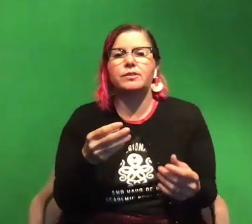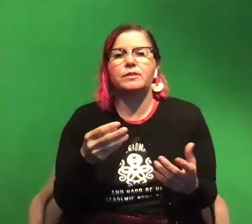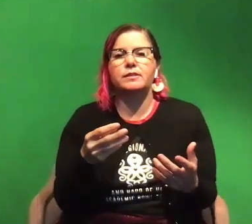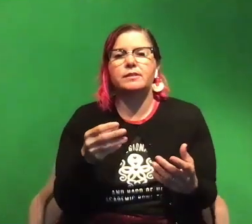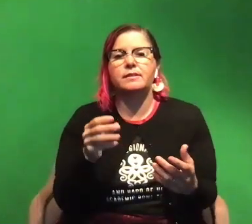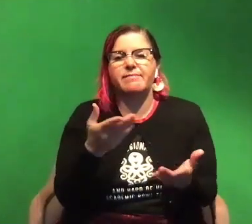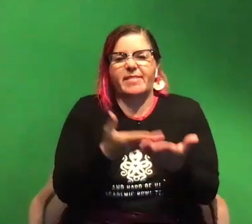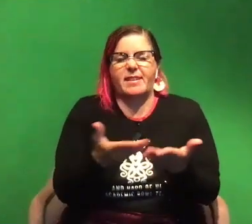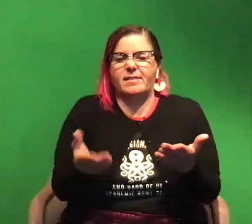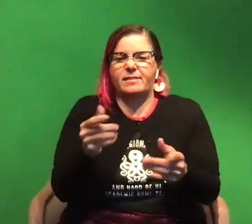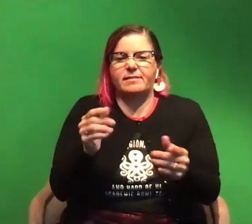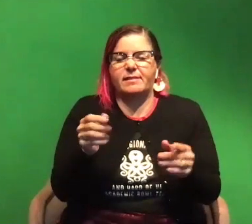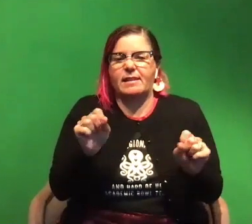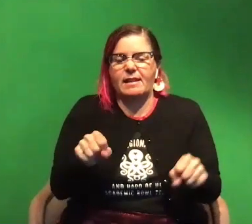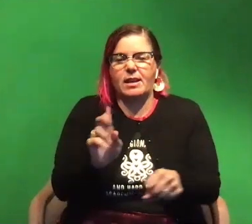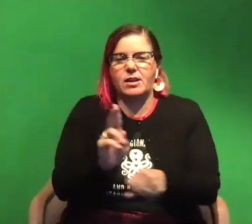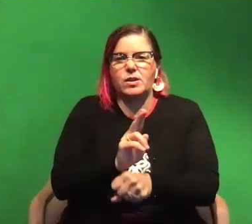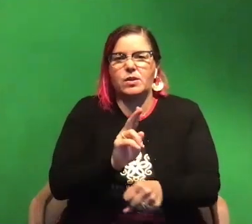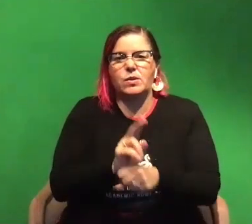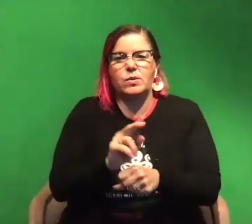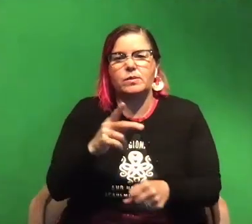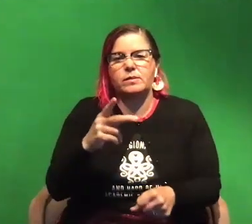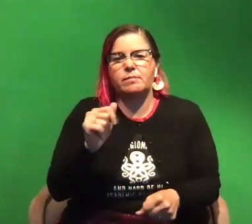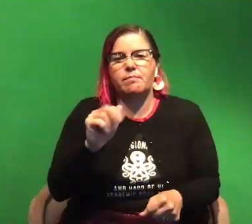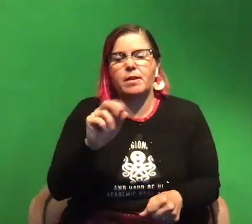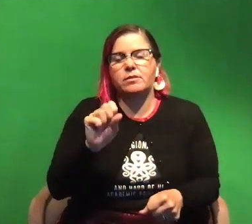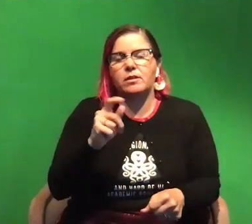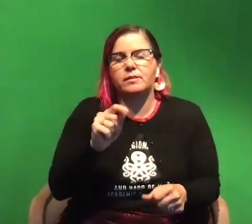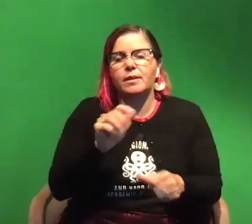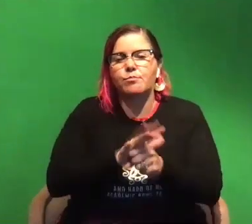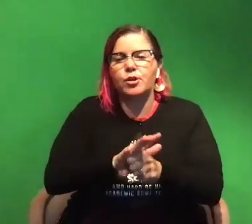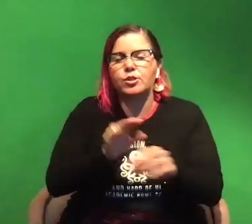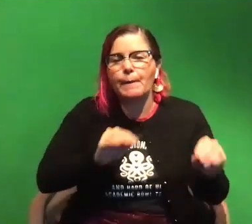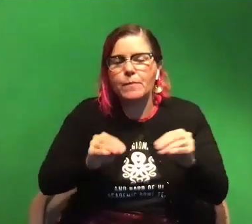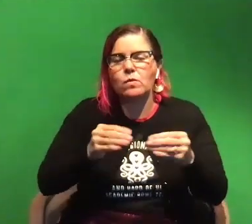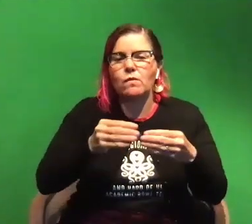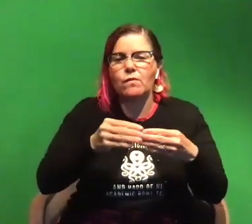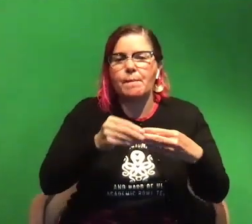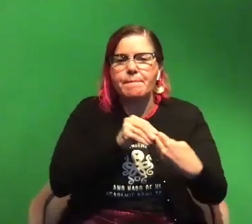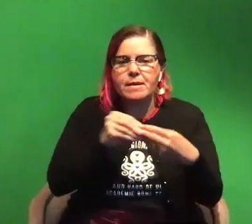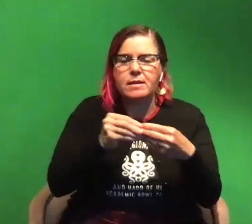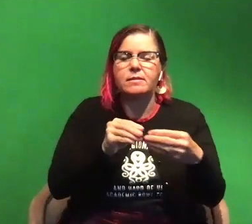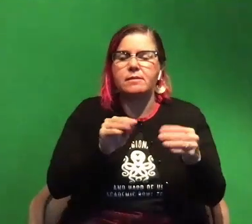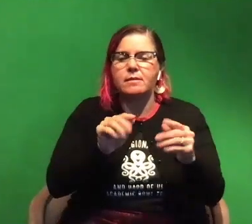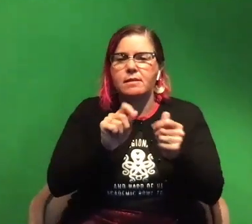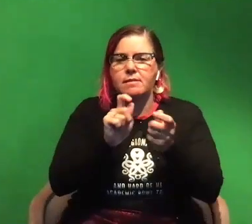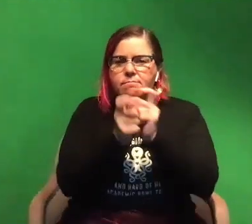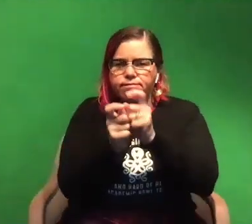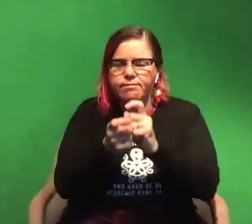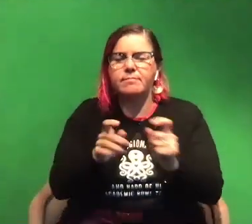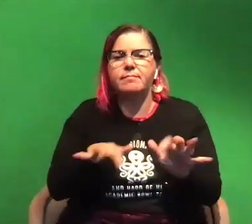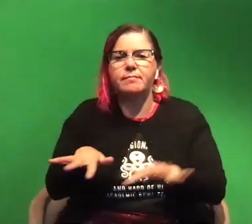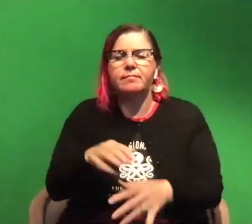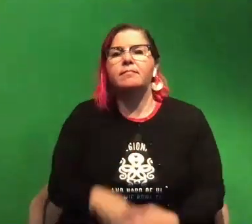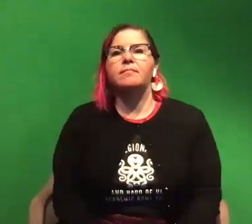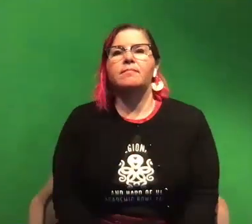entity that can basically use the peristaltic pressure to move and bend and shape and morph around. And so, you know,